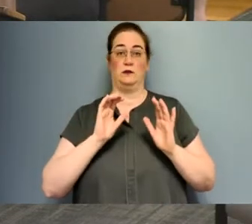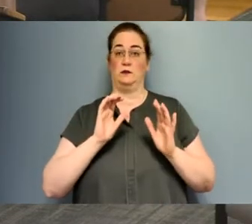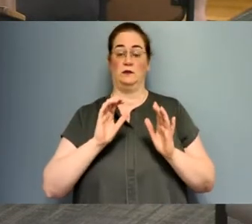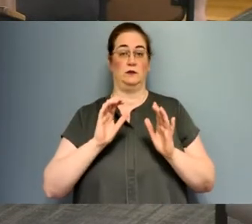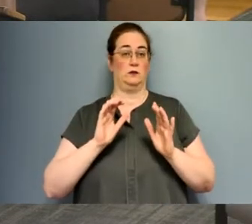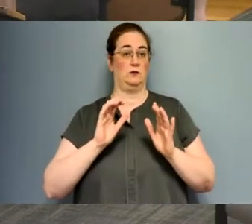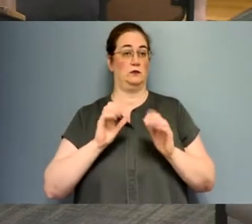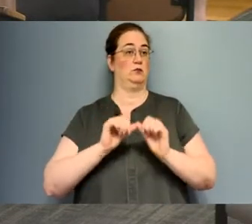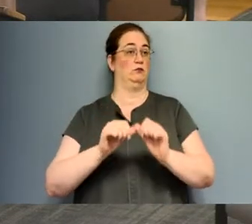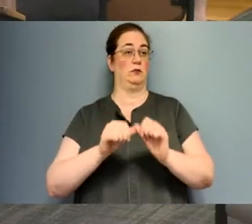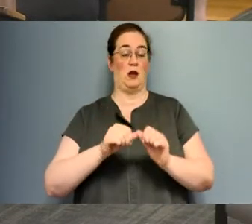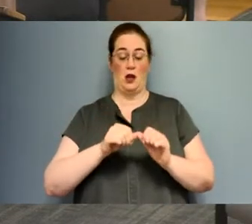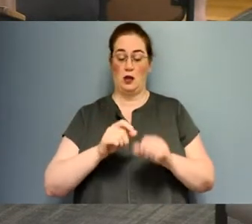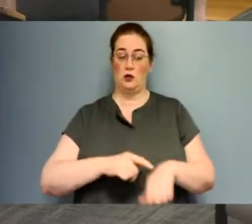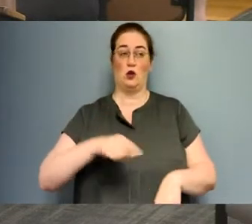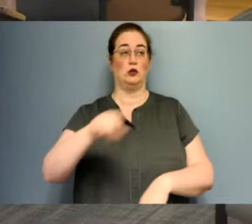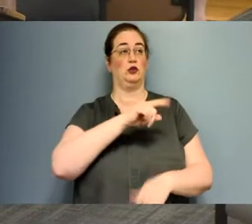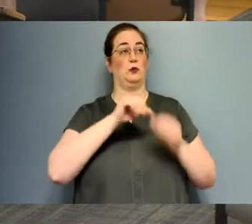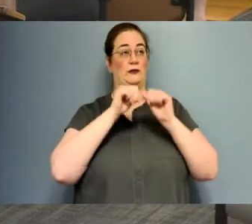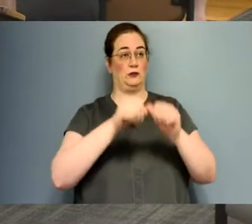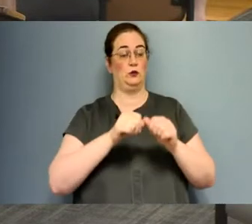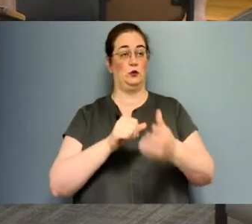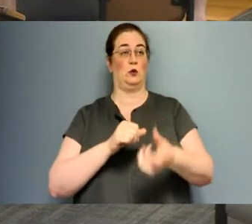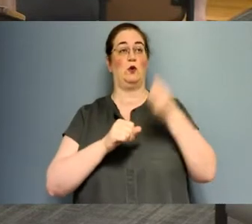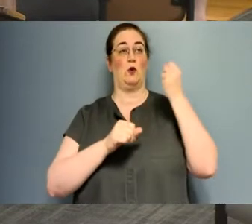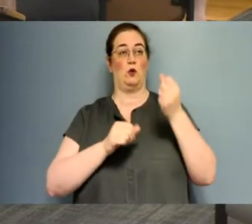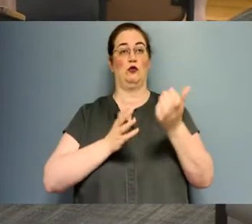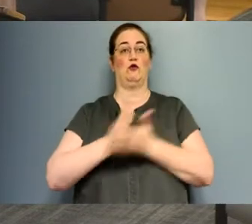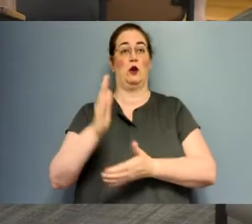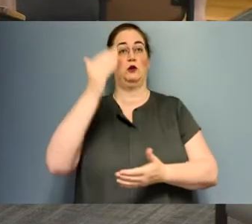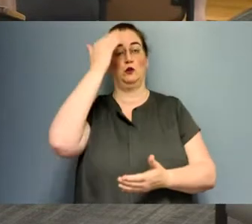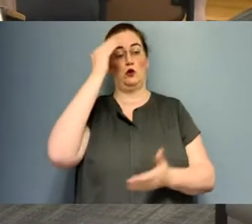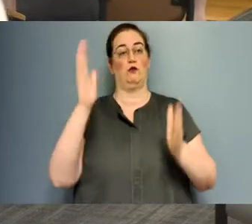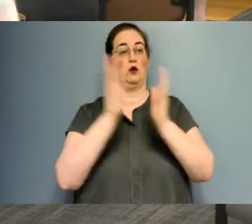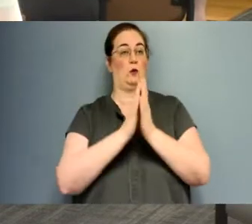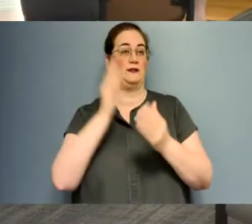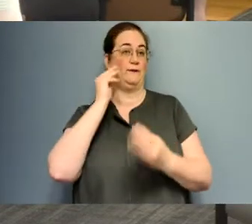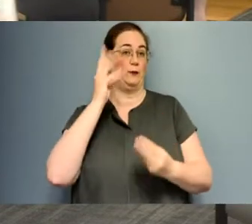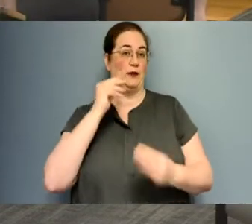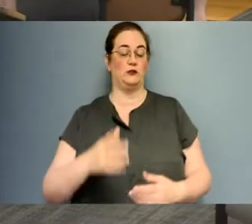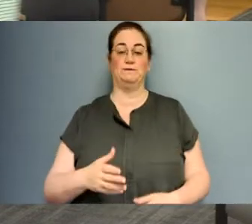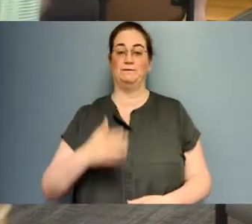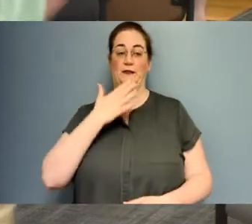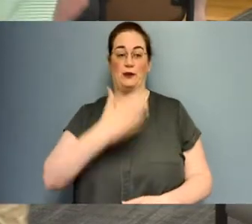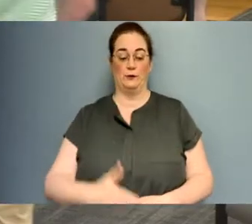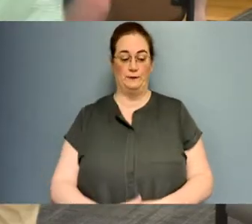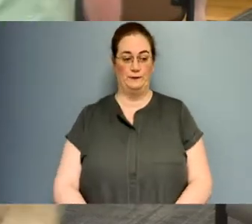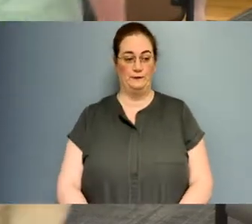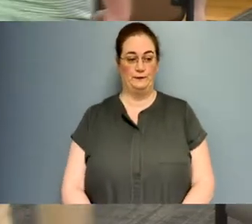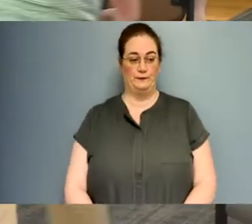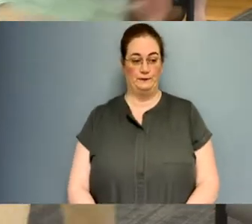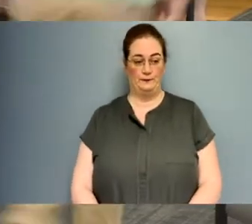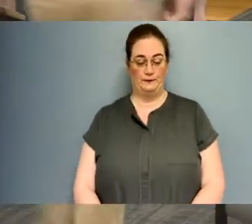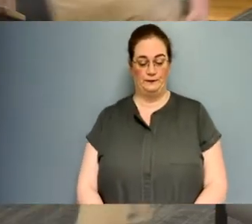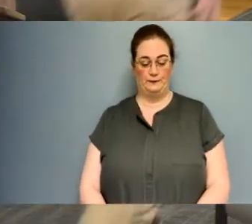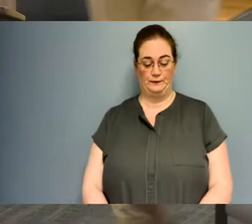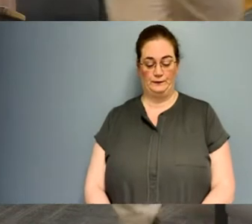long as you continue to withhold right to know request information. Thank you.